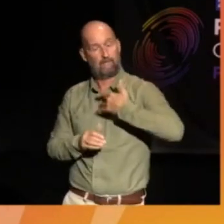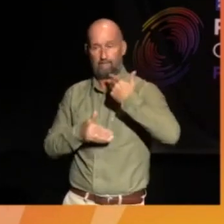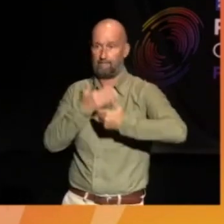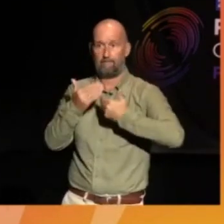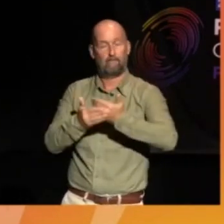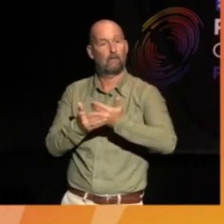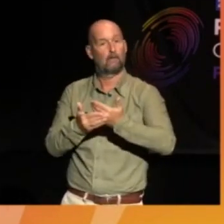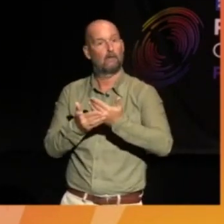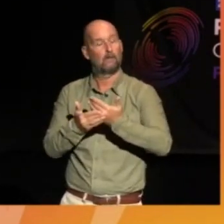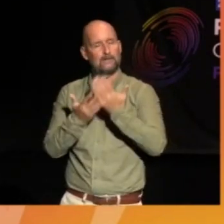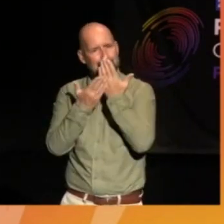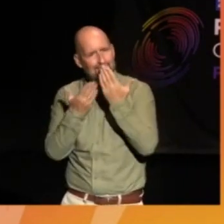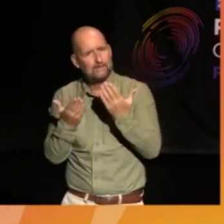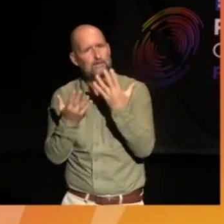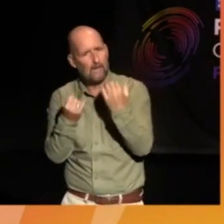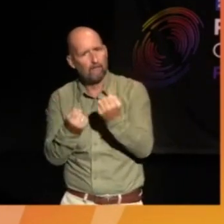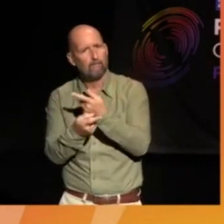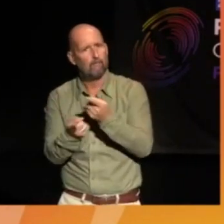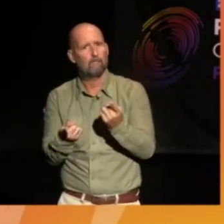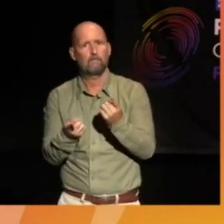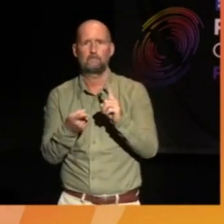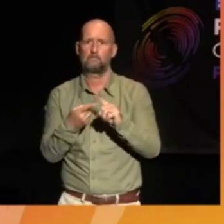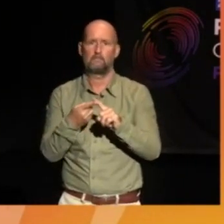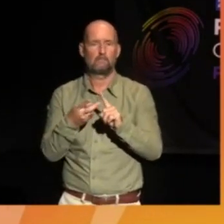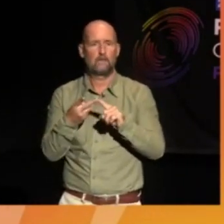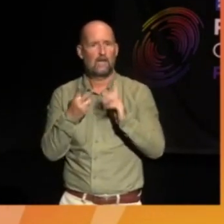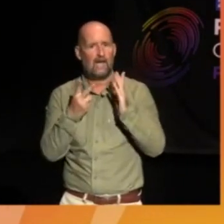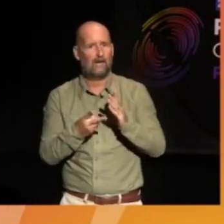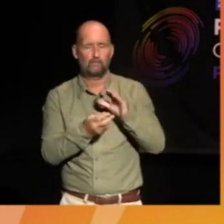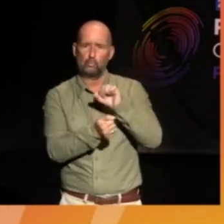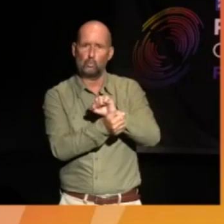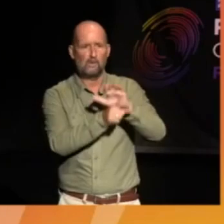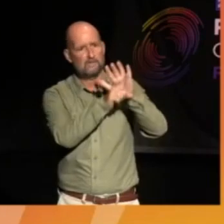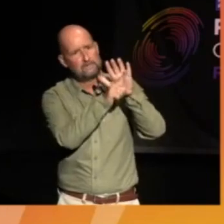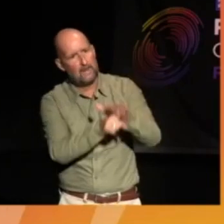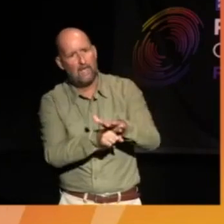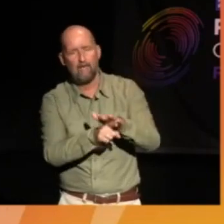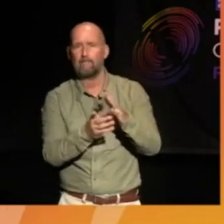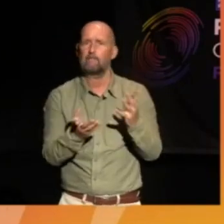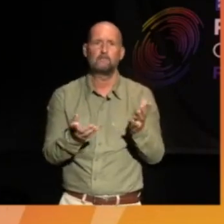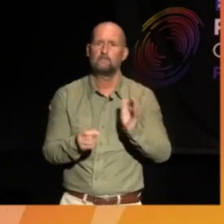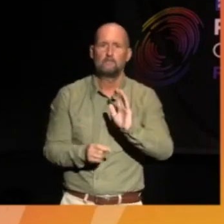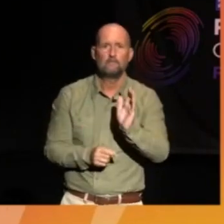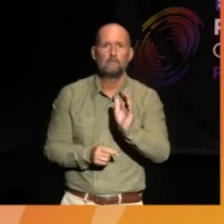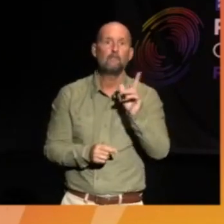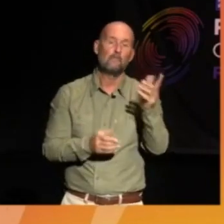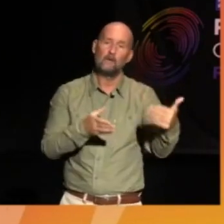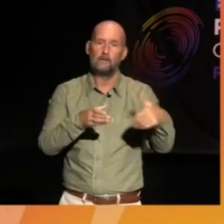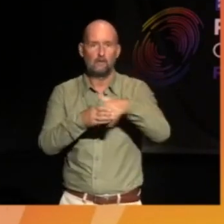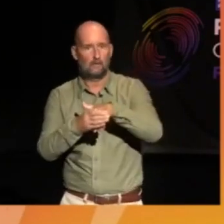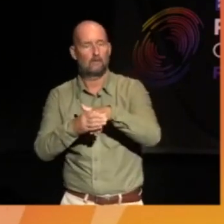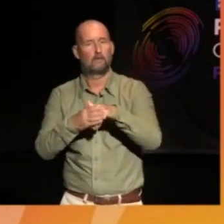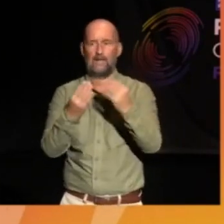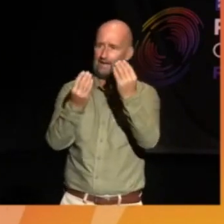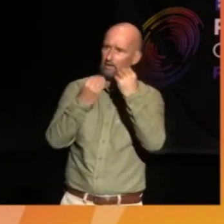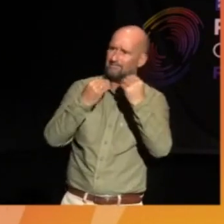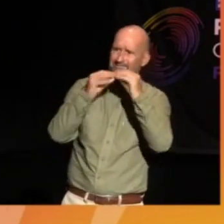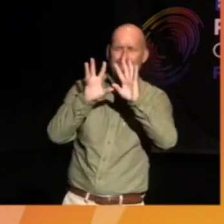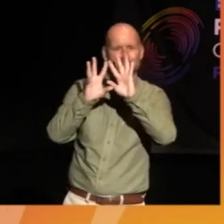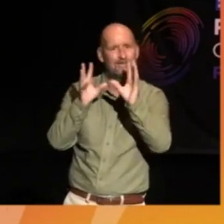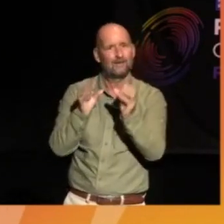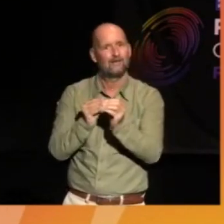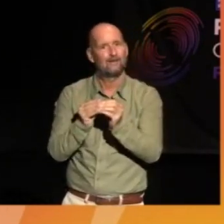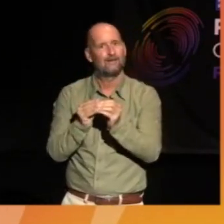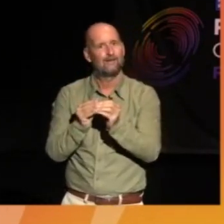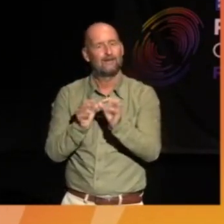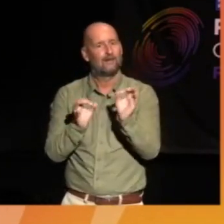with a dignity and don't have to be slave, and he can get education and nobody can